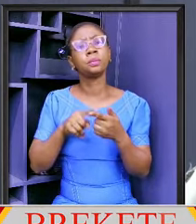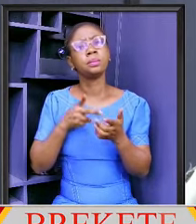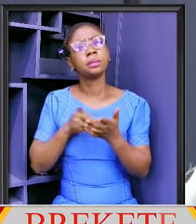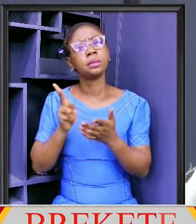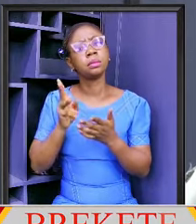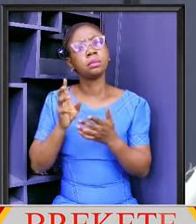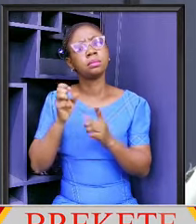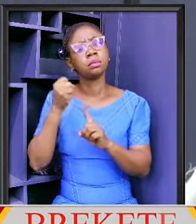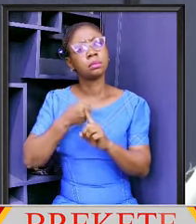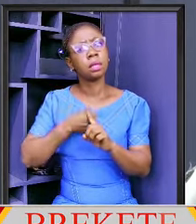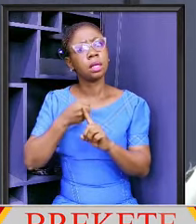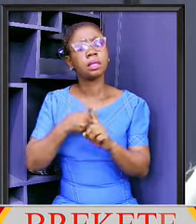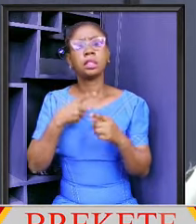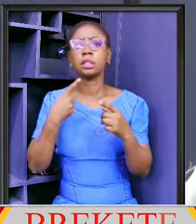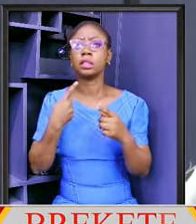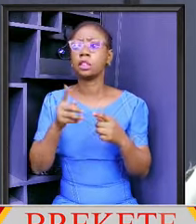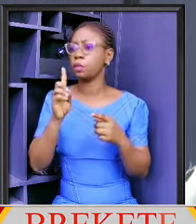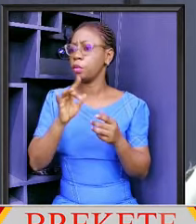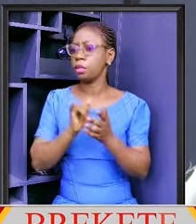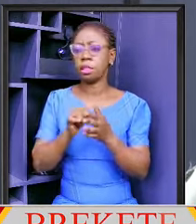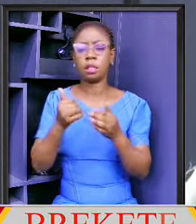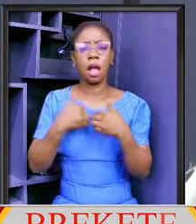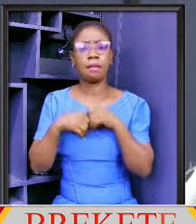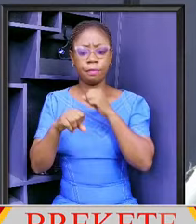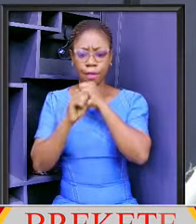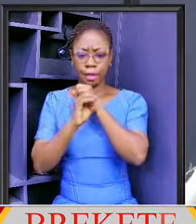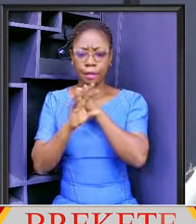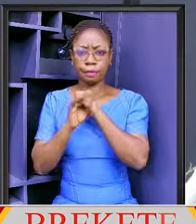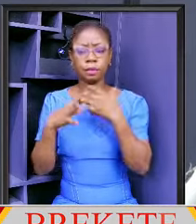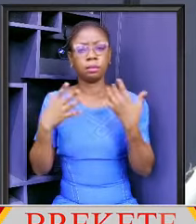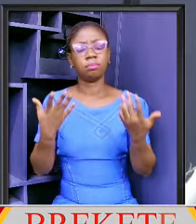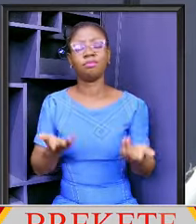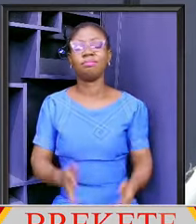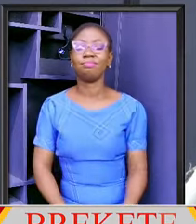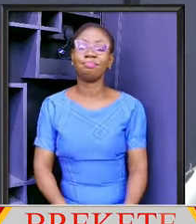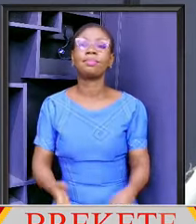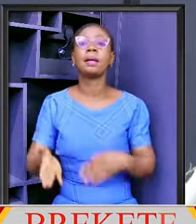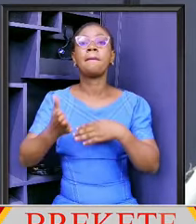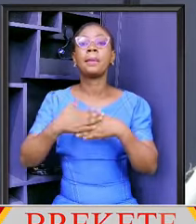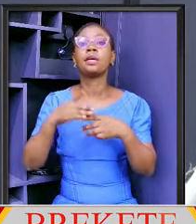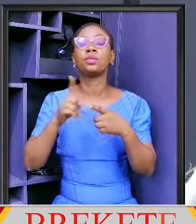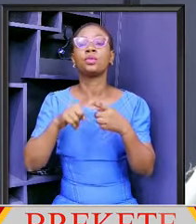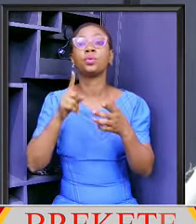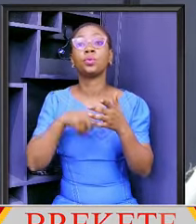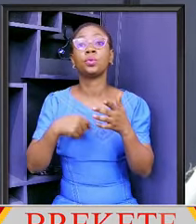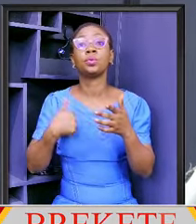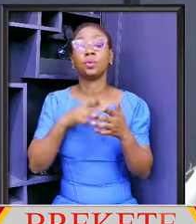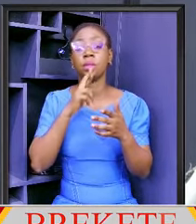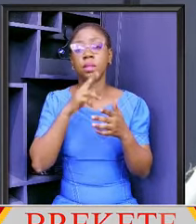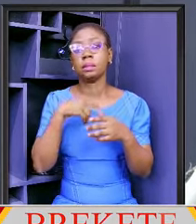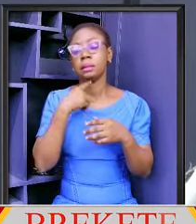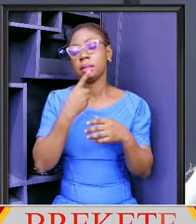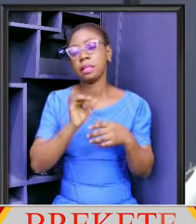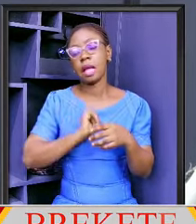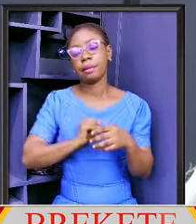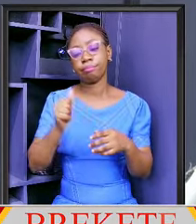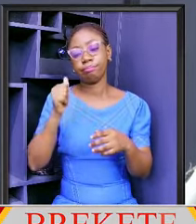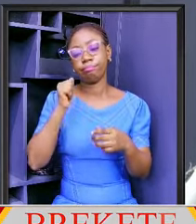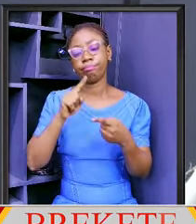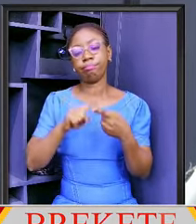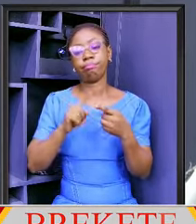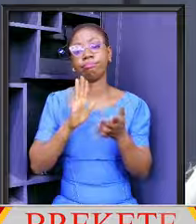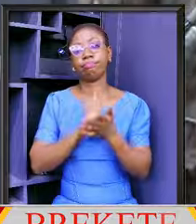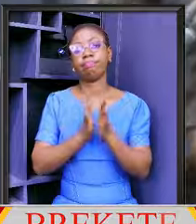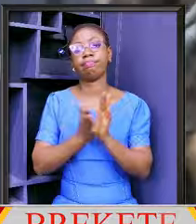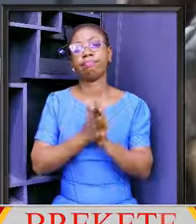The ones where they get advert and the rest. Anyways, back to waiting with the talk. I refuse to get angry. I refuse